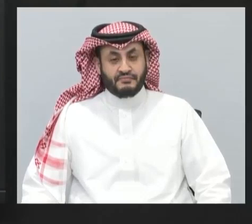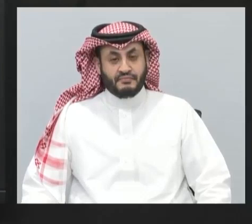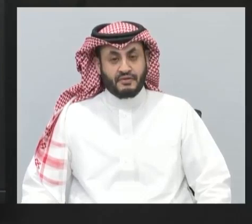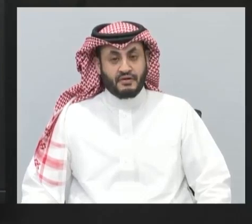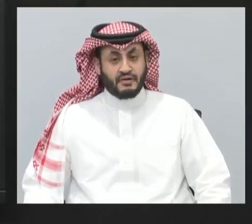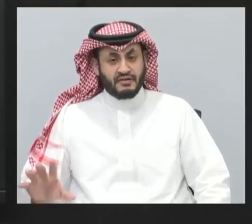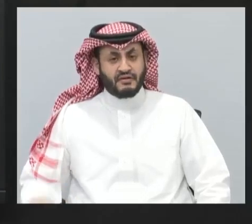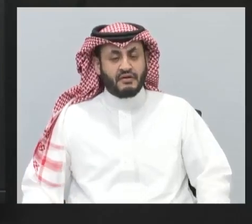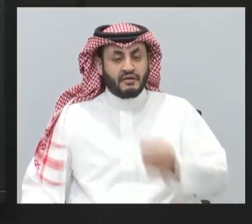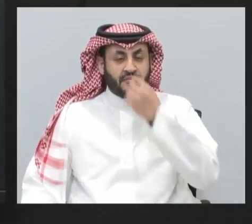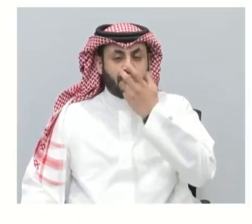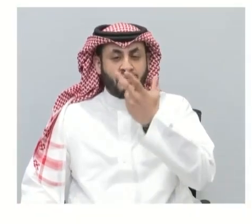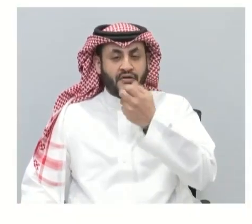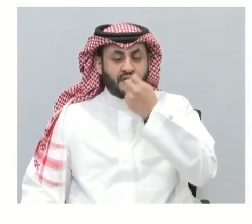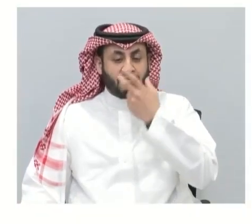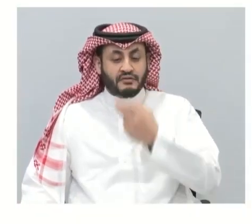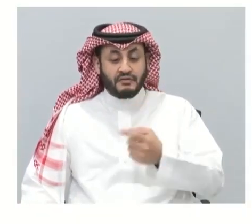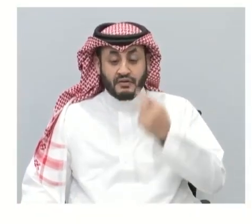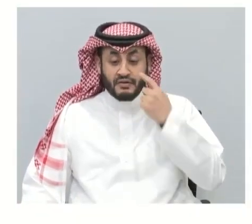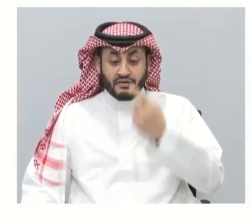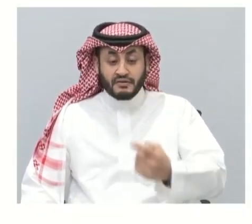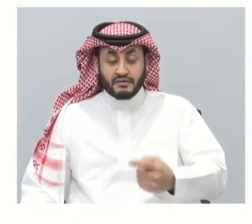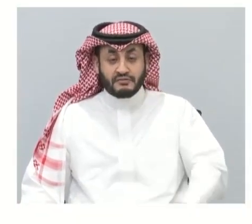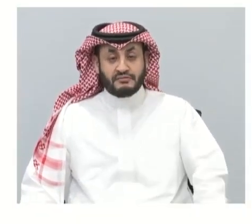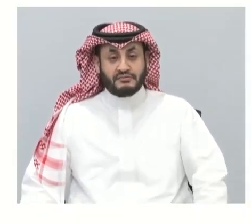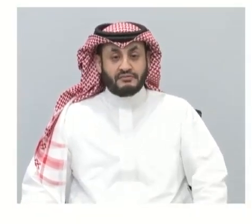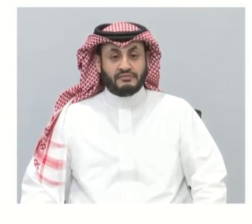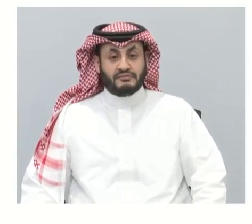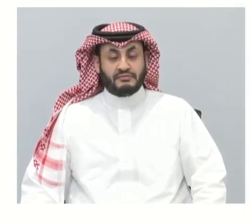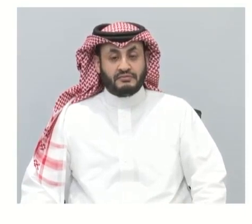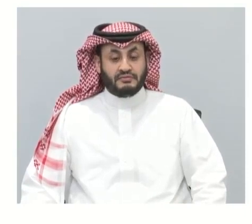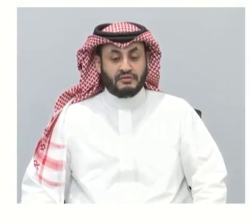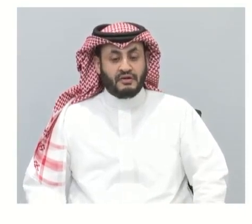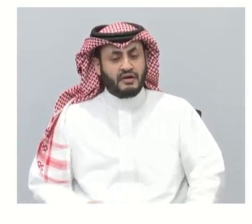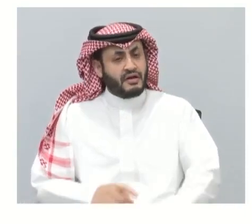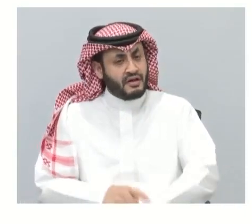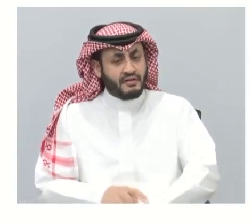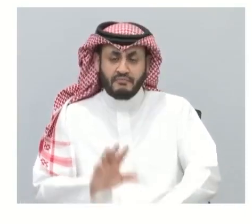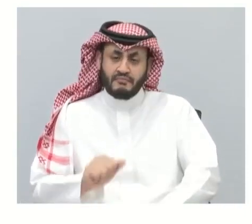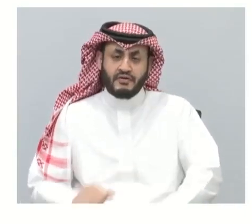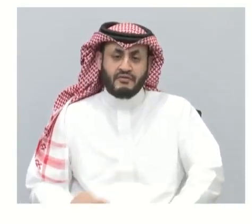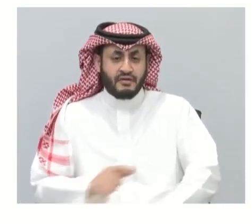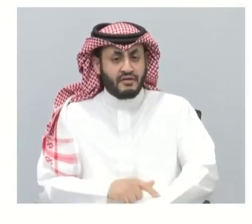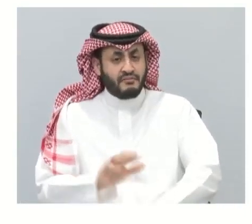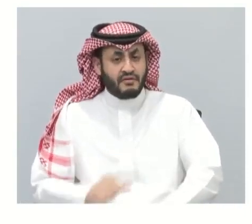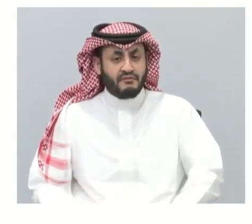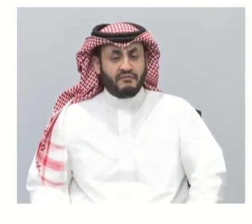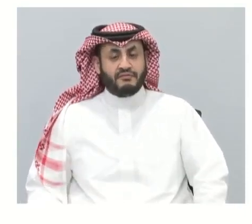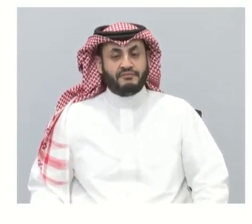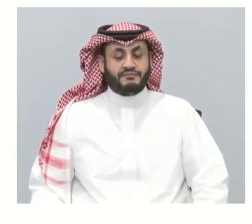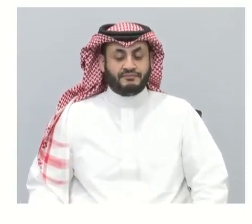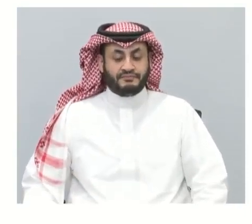wonderful smell in here. You use my perfume? Experience. Have you used my